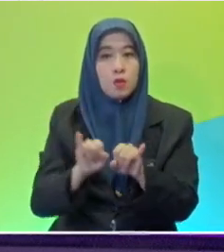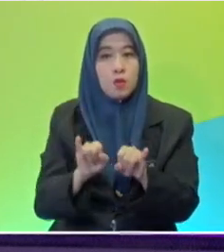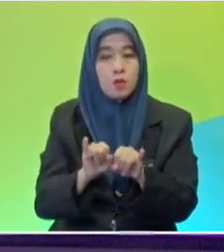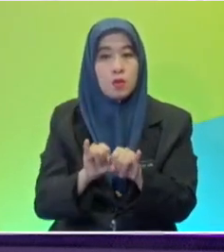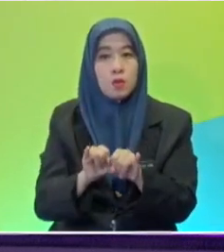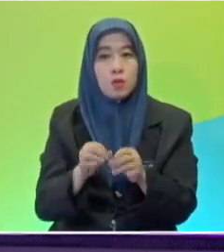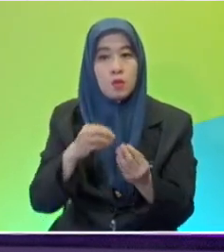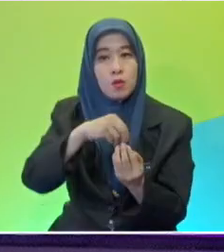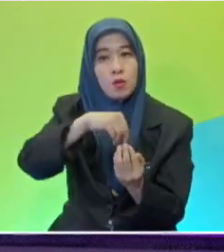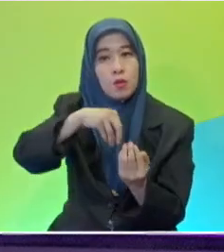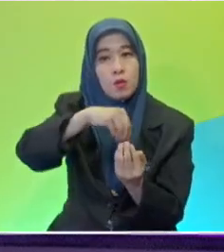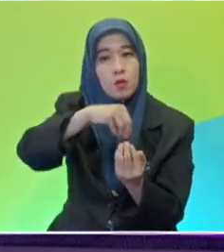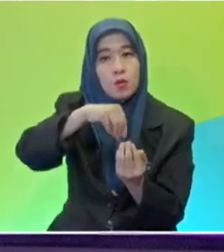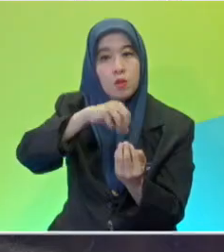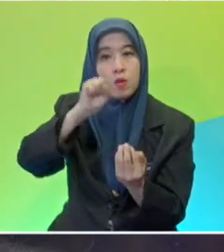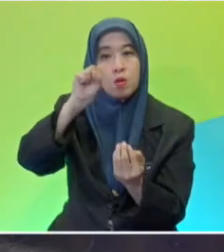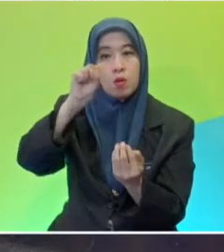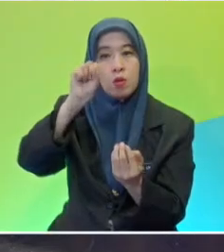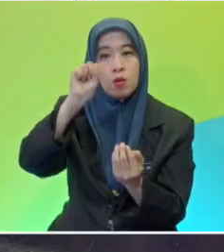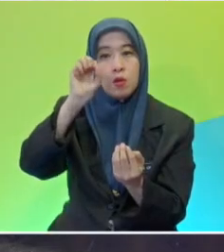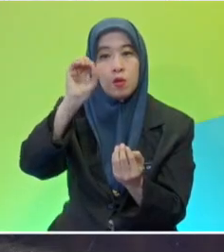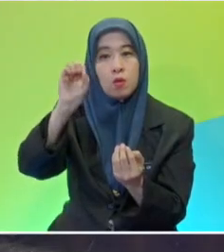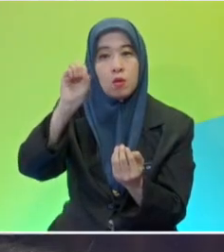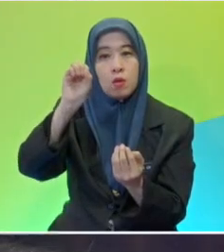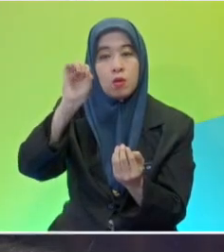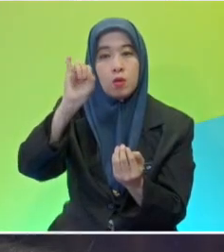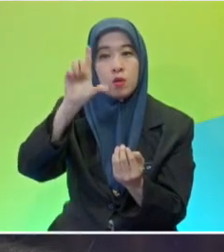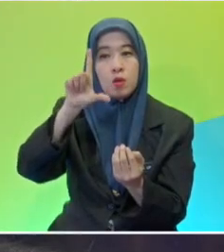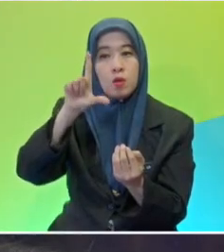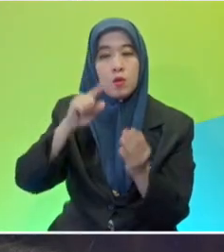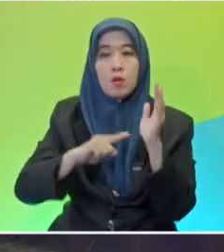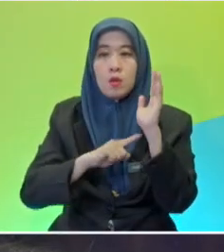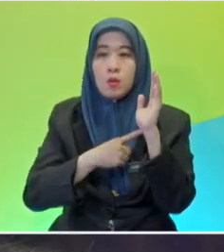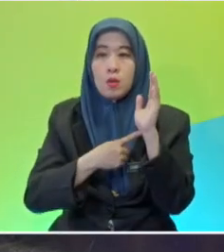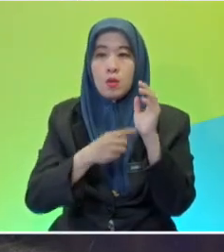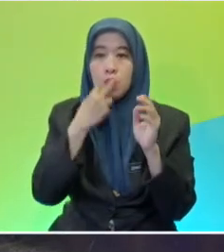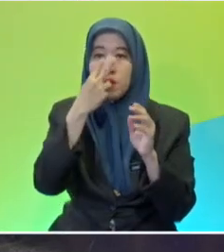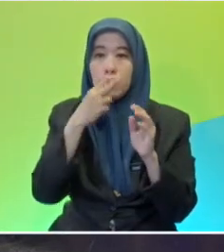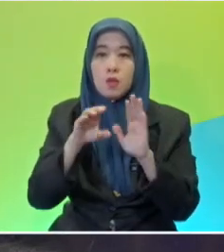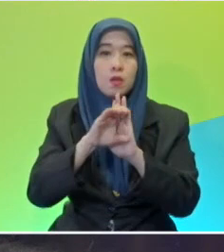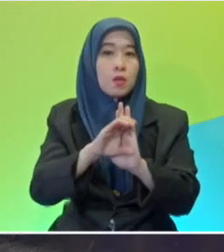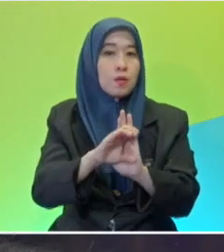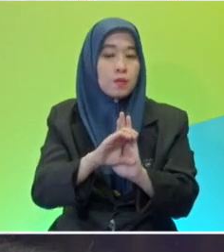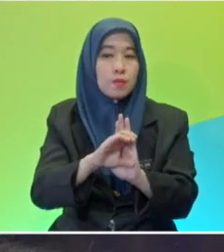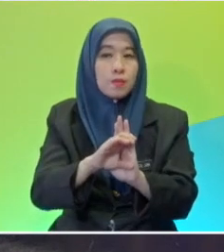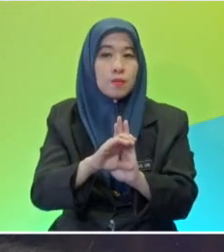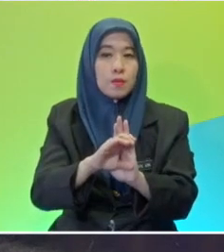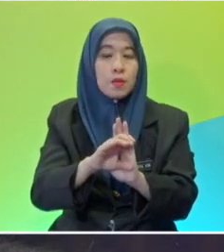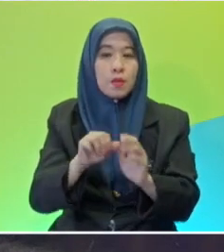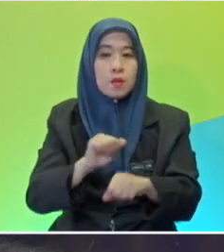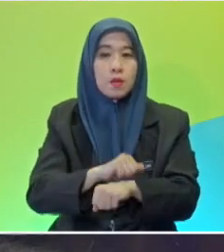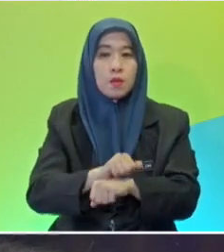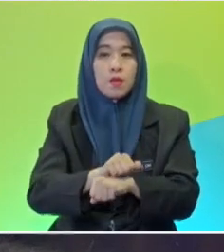soil. Can you start doing that? Oh, over here. Okay. So basic needs for the seed to